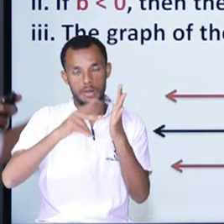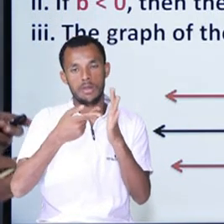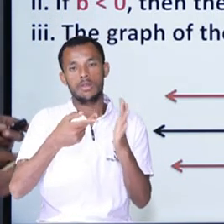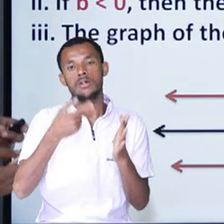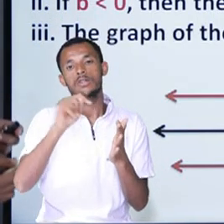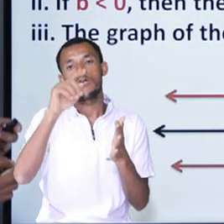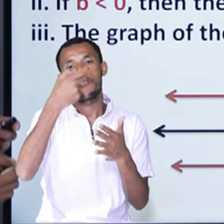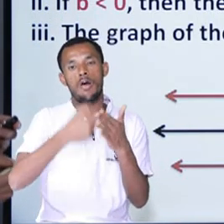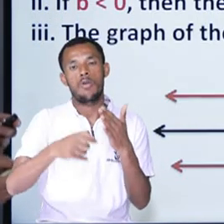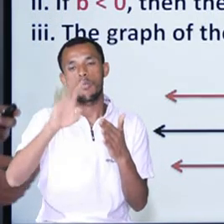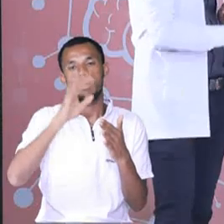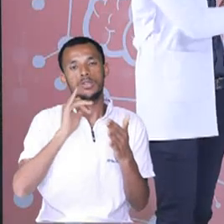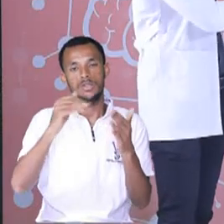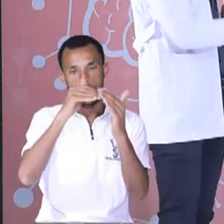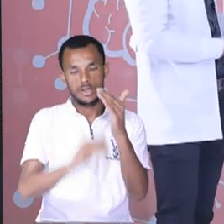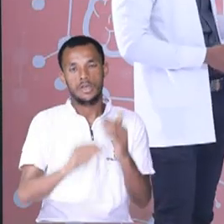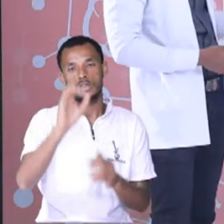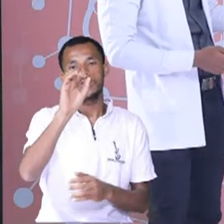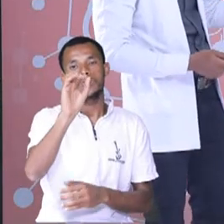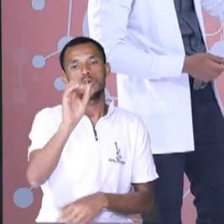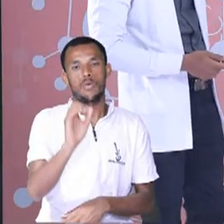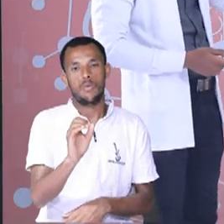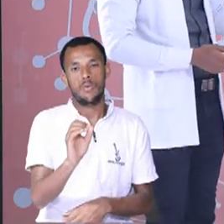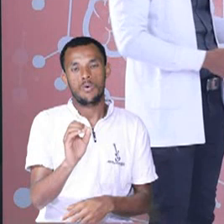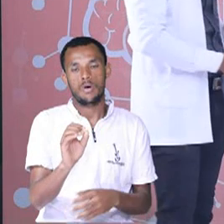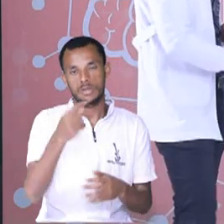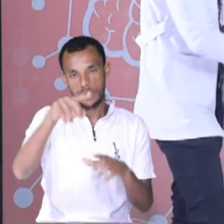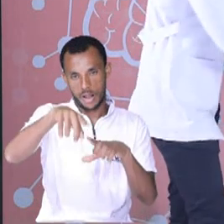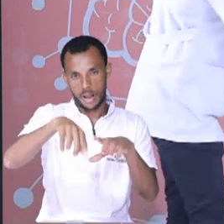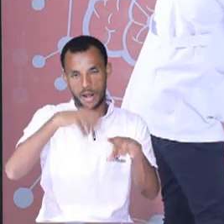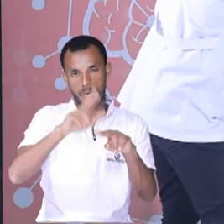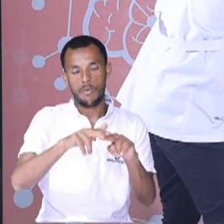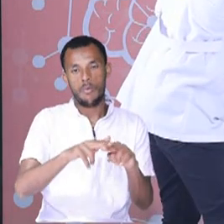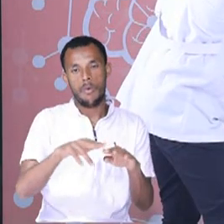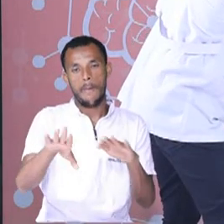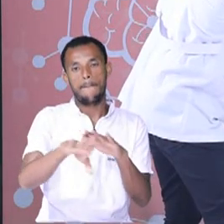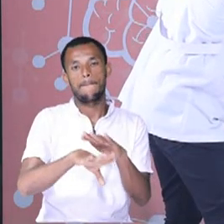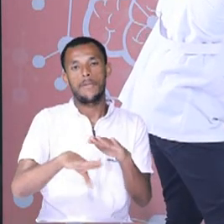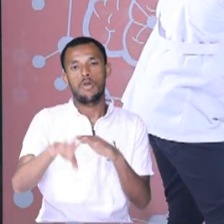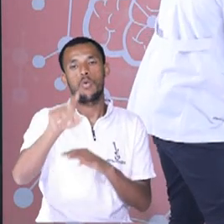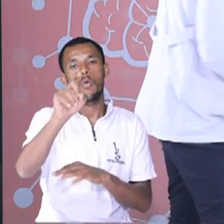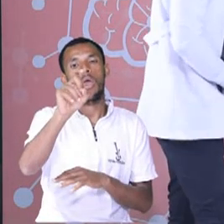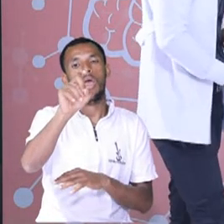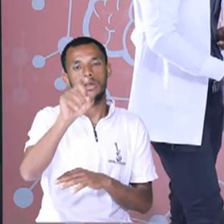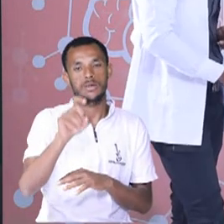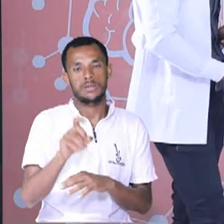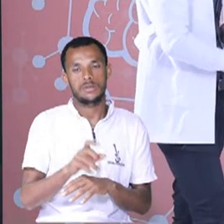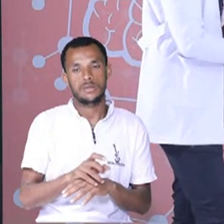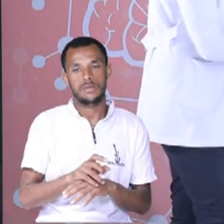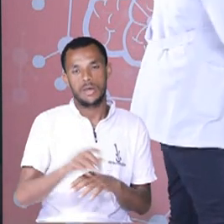value of b is less than 0. If the value of b is less than 0, the line lies below the